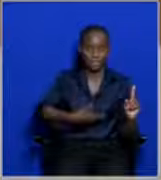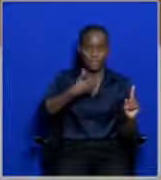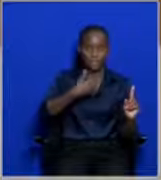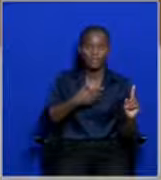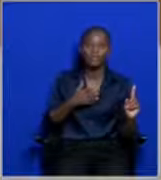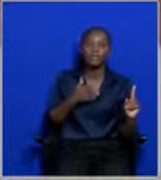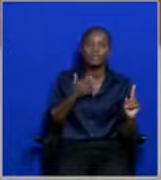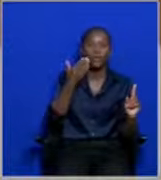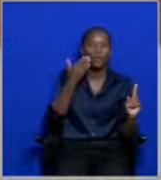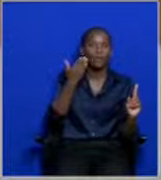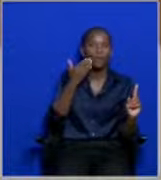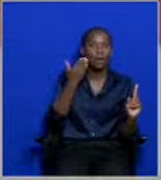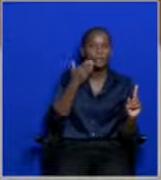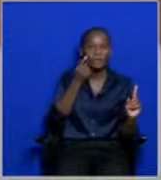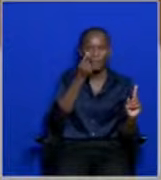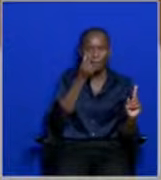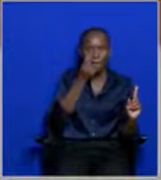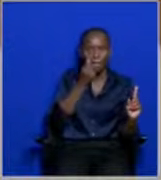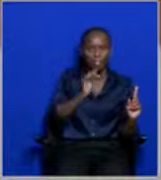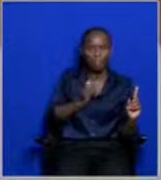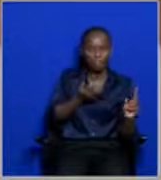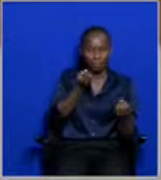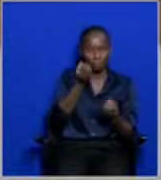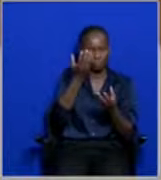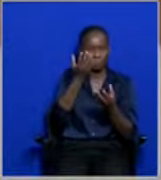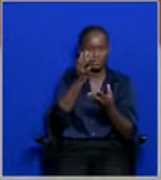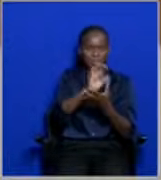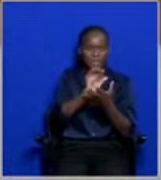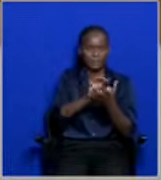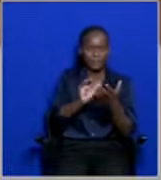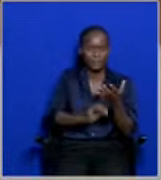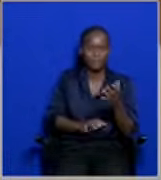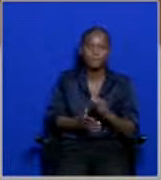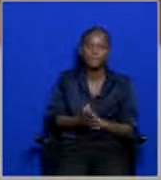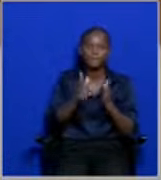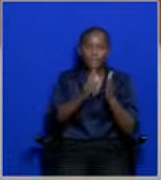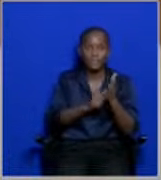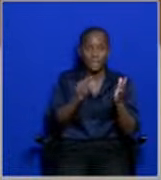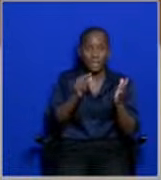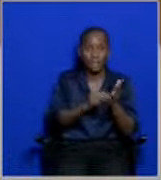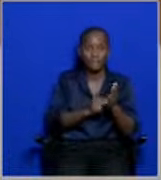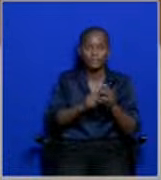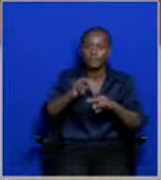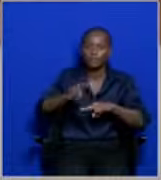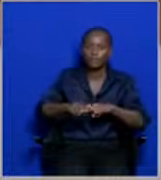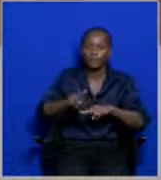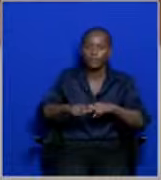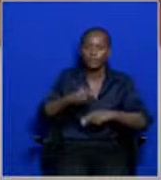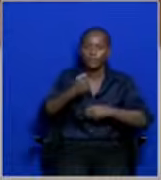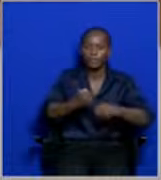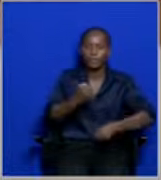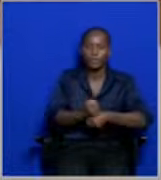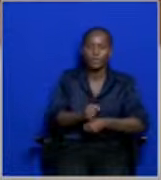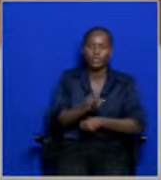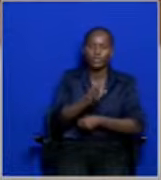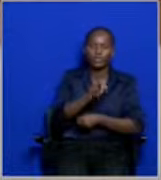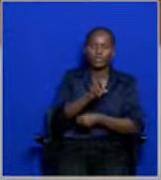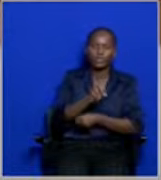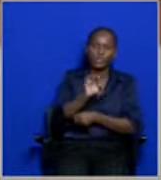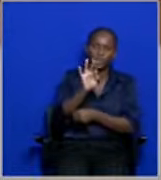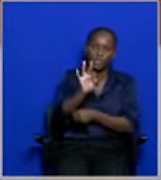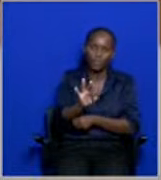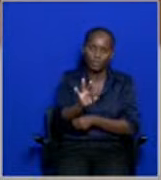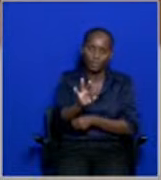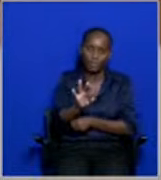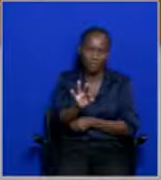following statement. On the date in question, February 2023, I, as with Constable